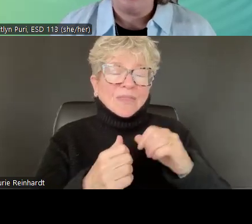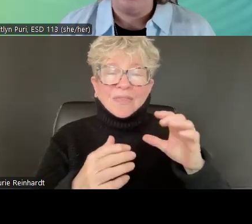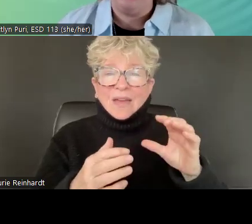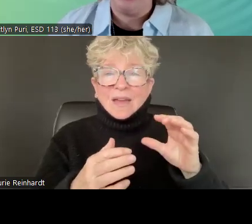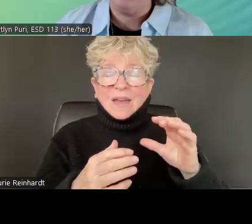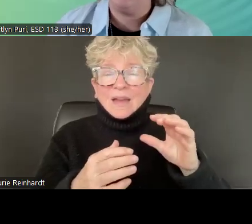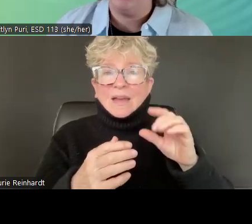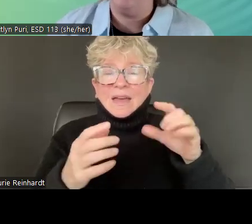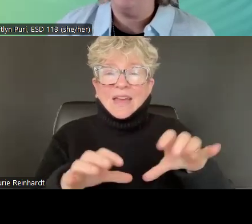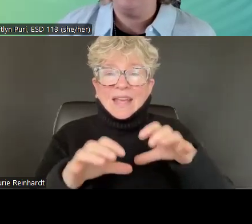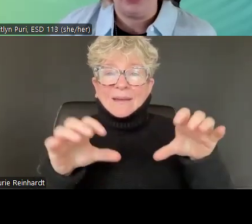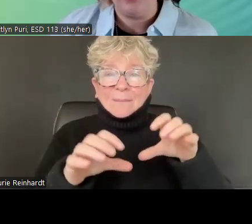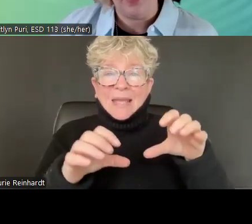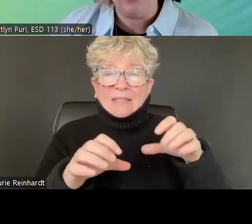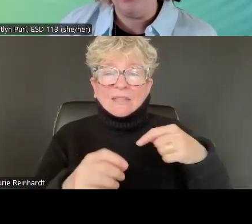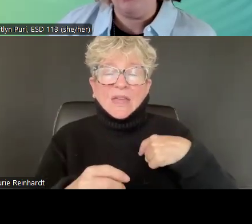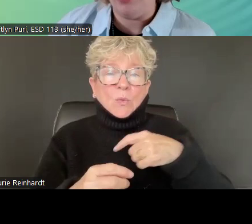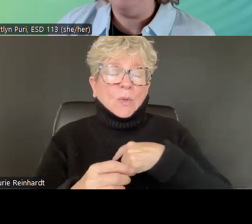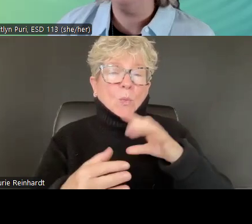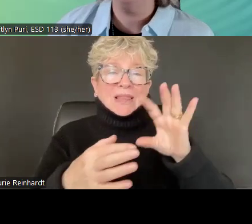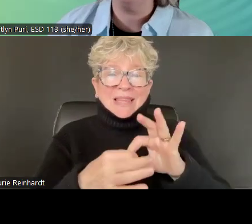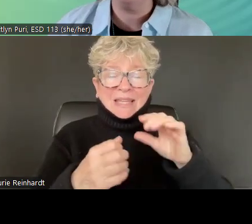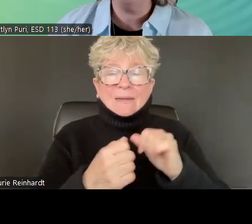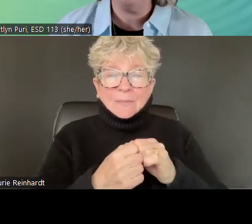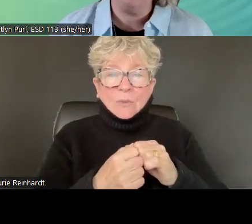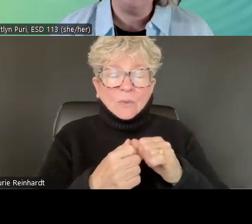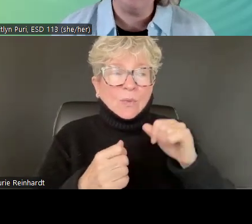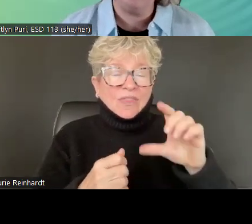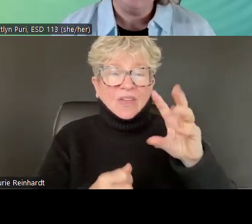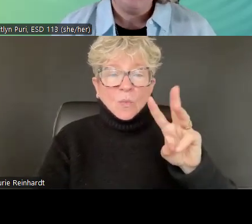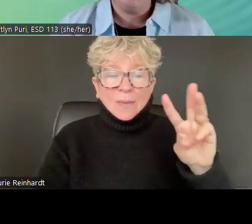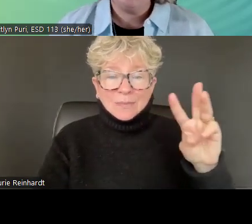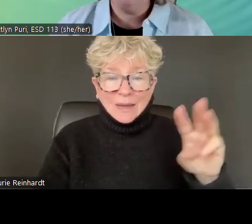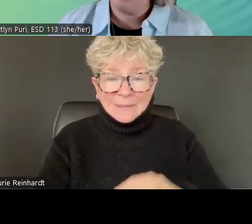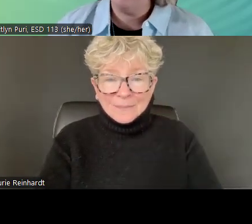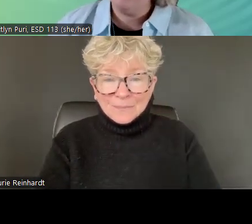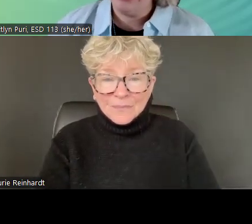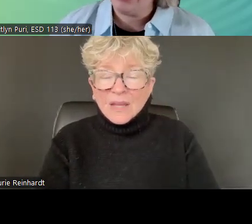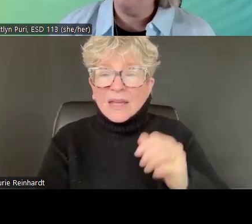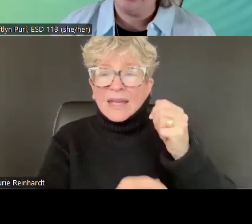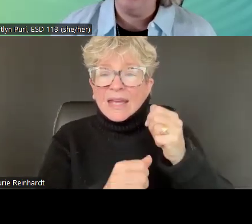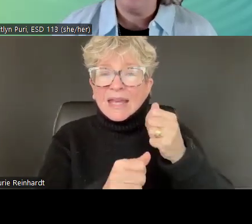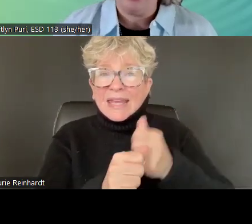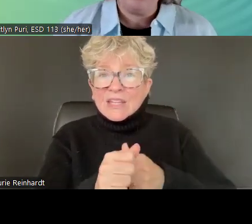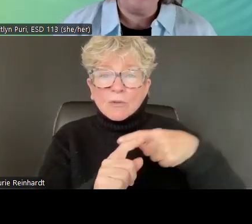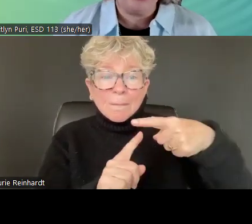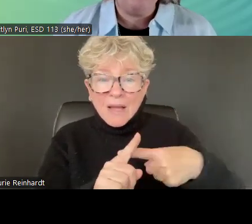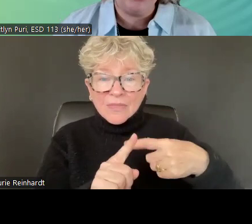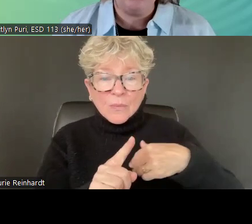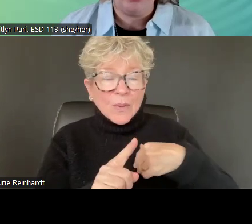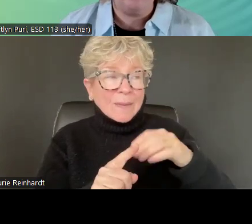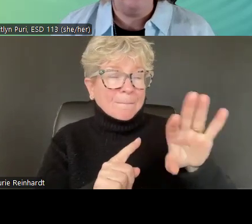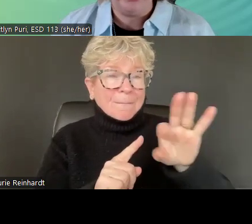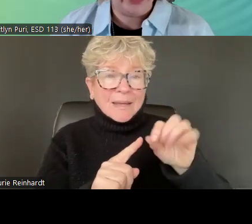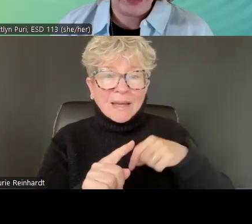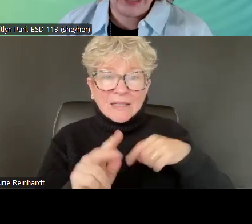the PowerPoint with websites as well. So each month we have a topic for